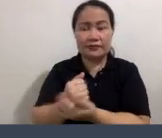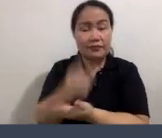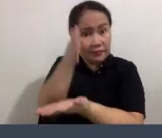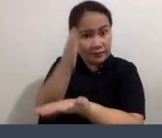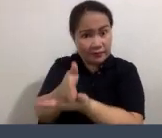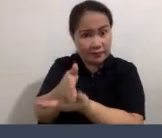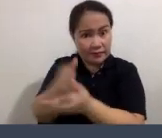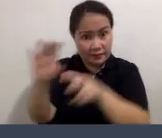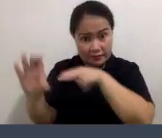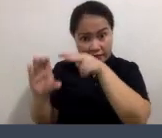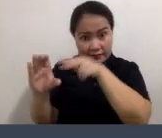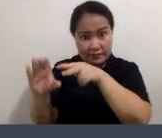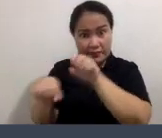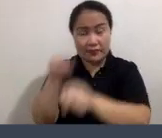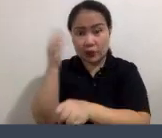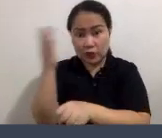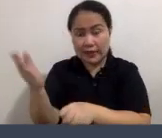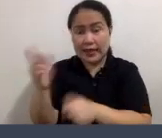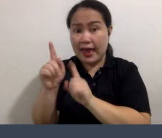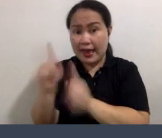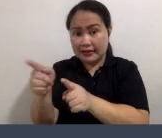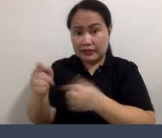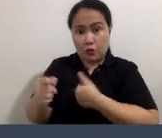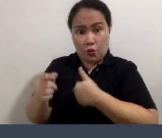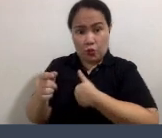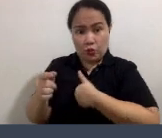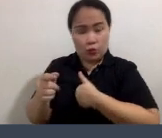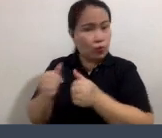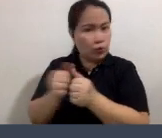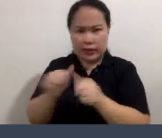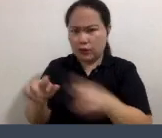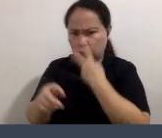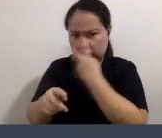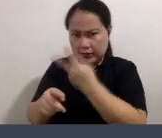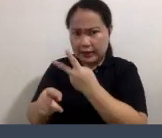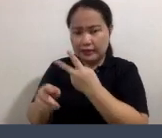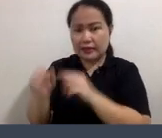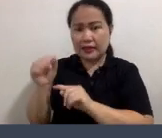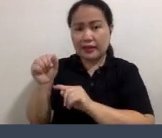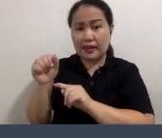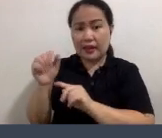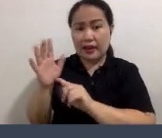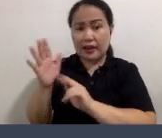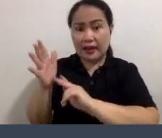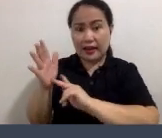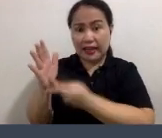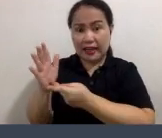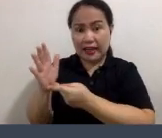Pause the video so you can answer on your own without looking at the answer key.